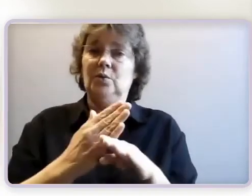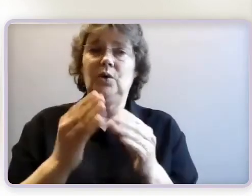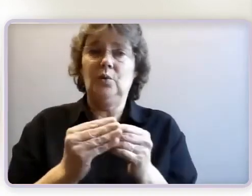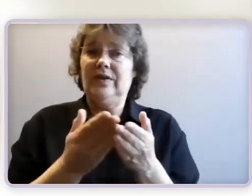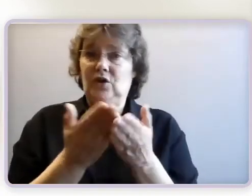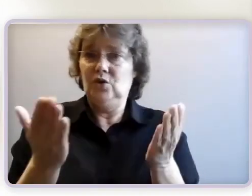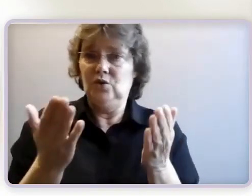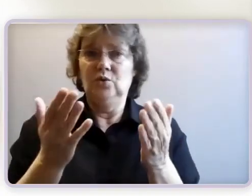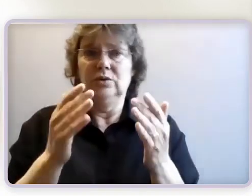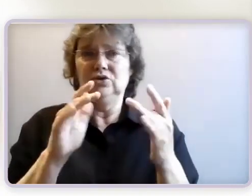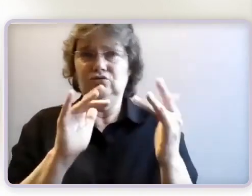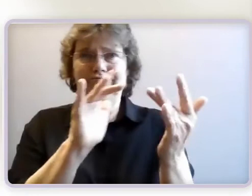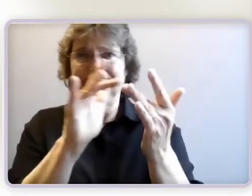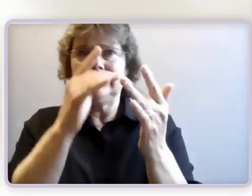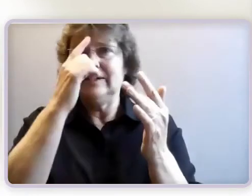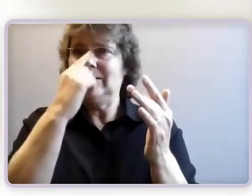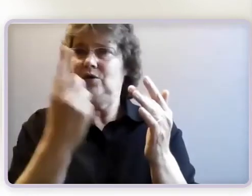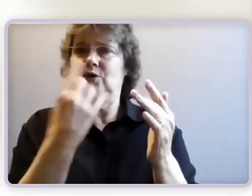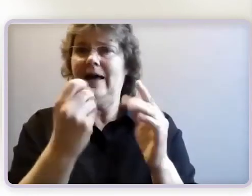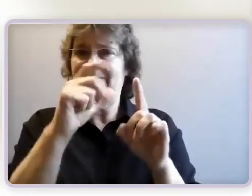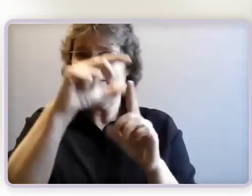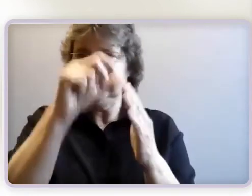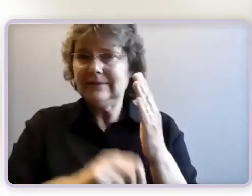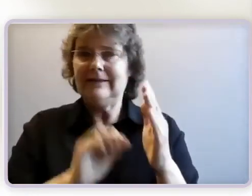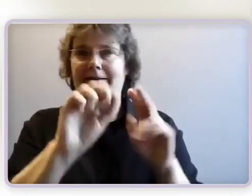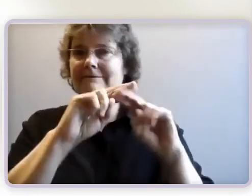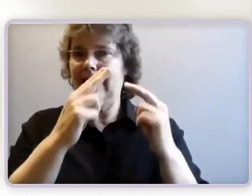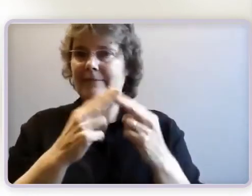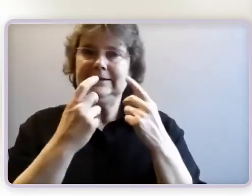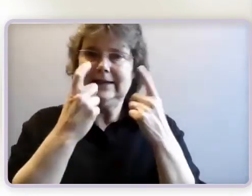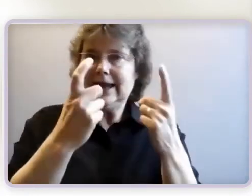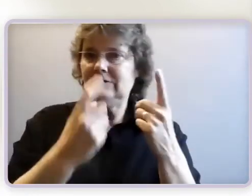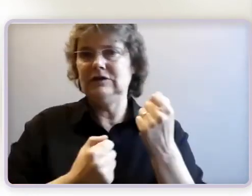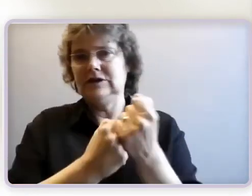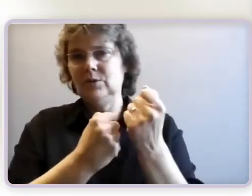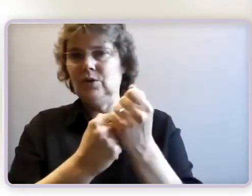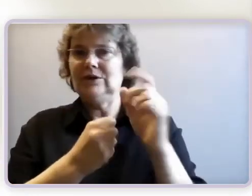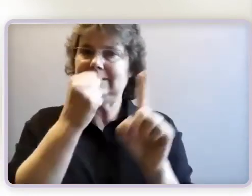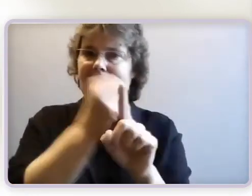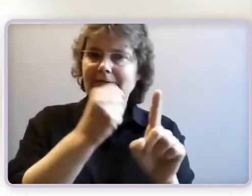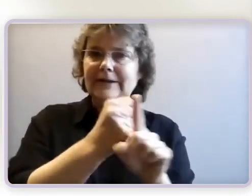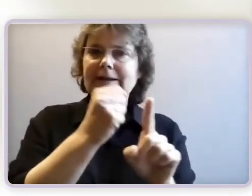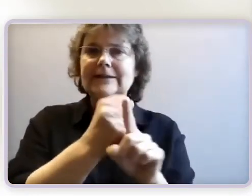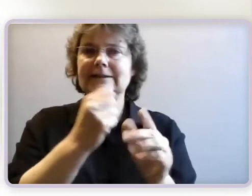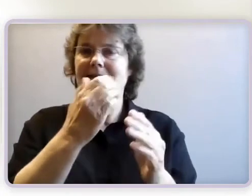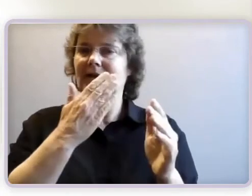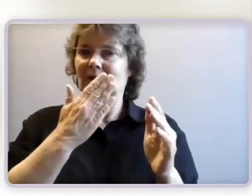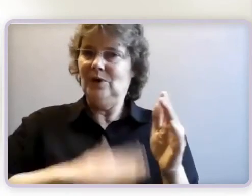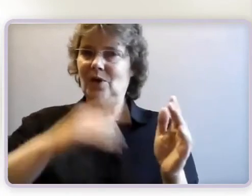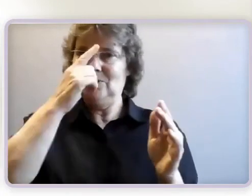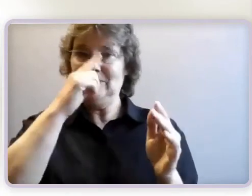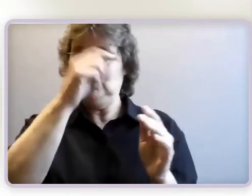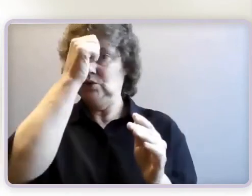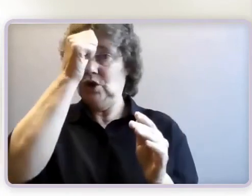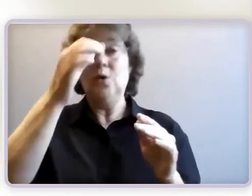families, carers, supporters and advocates, so that people know that free, independent legal support is